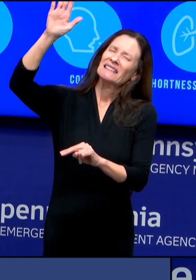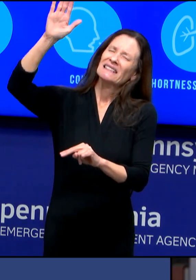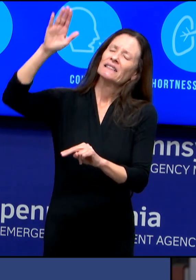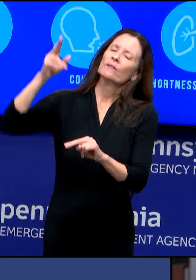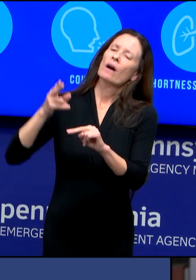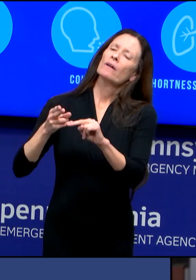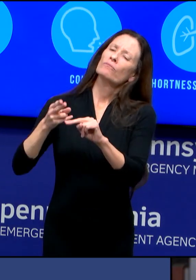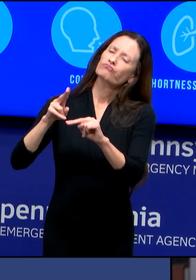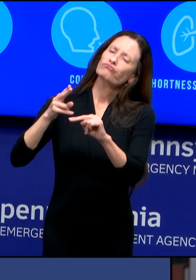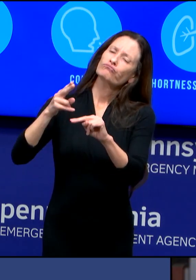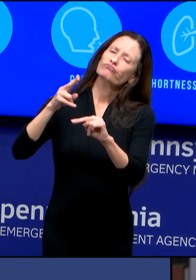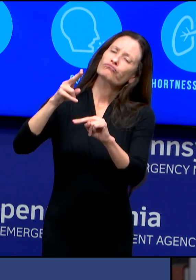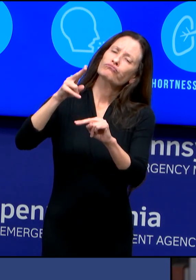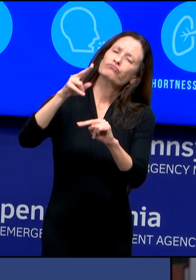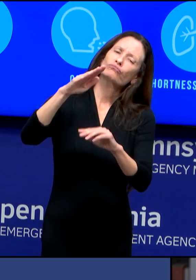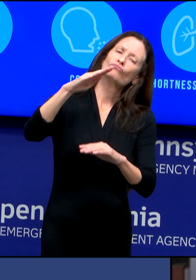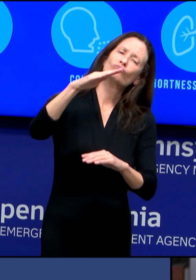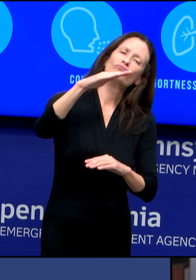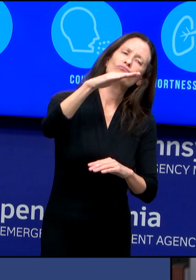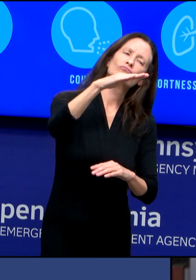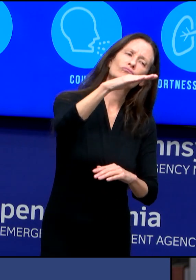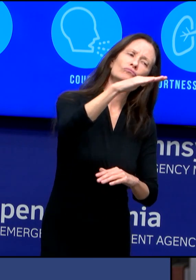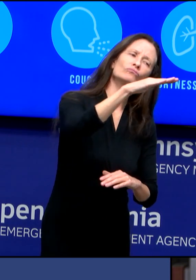cases. Governor, same question to you.